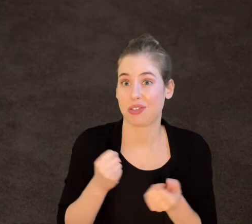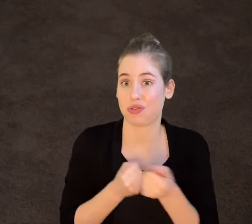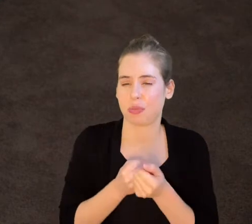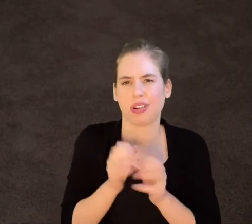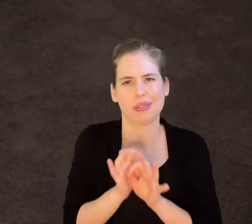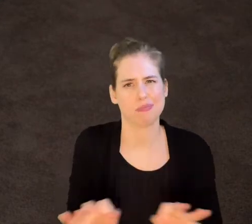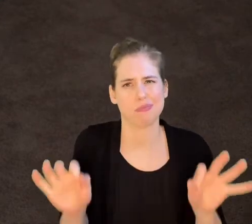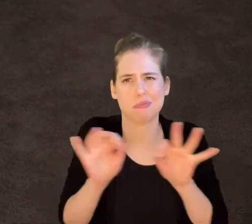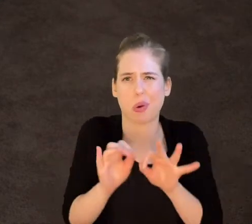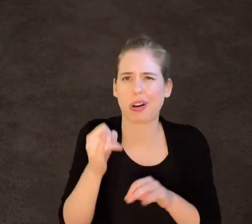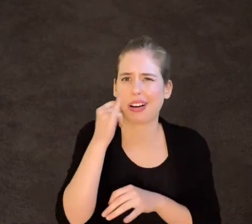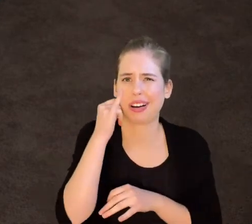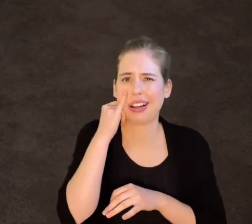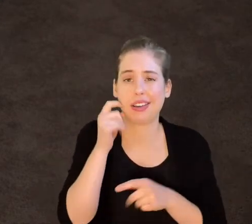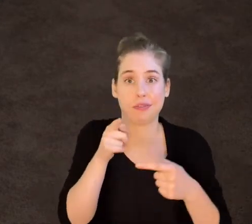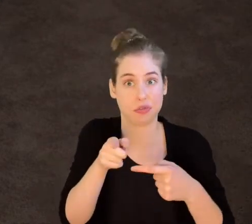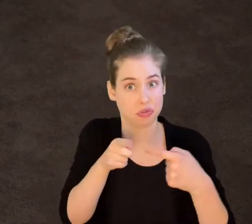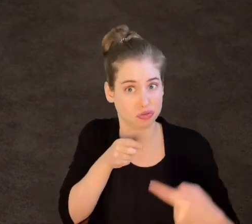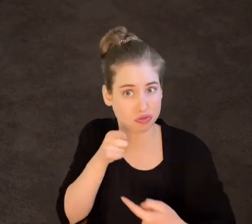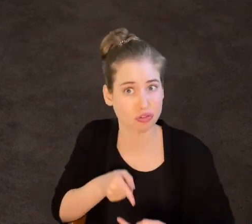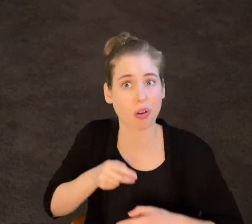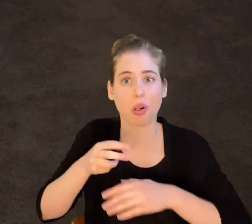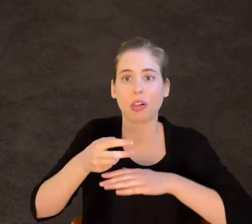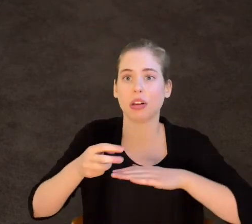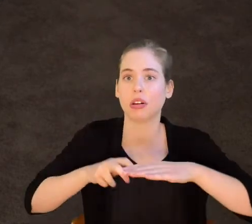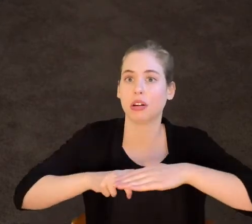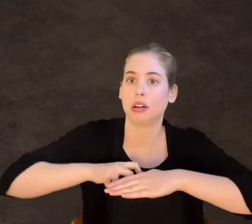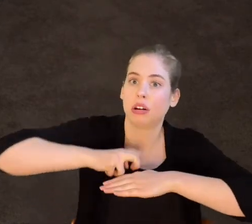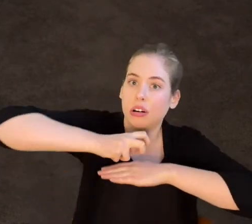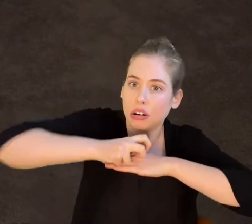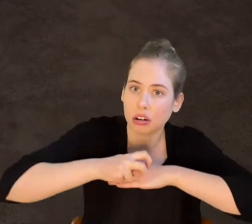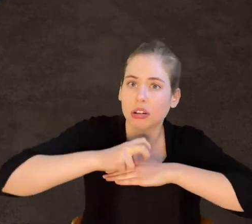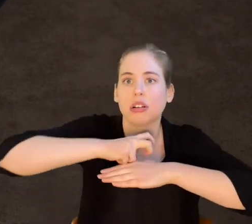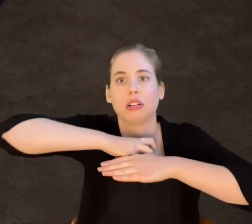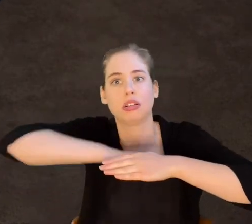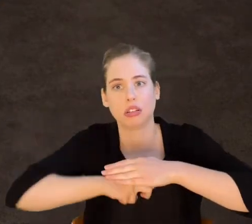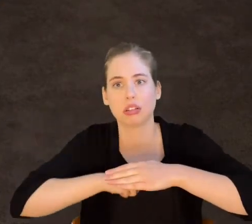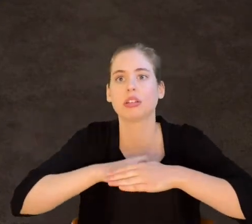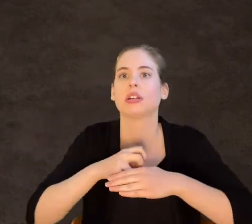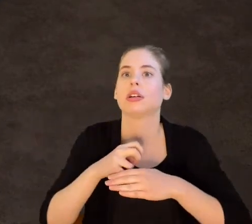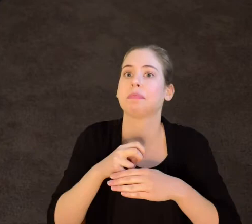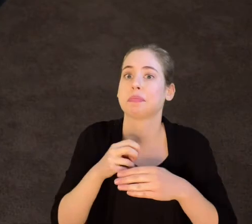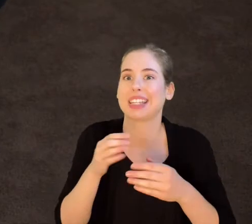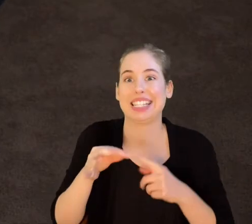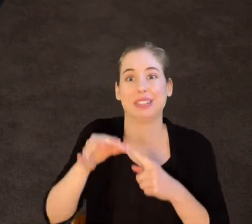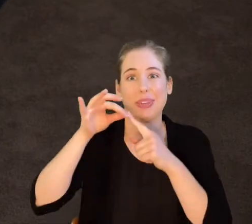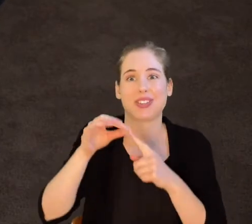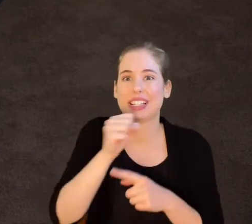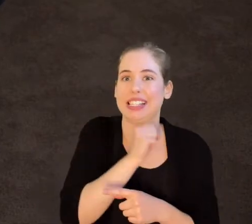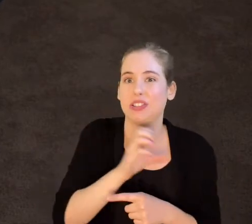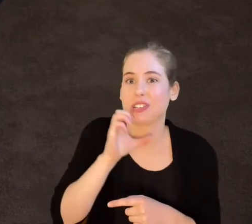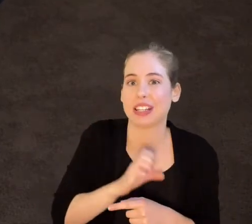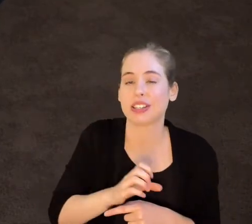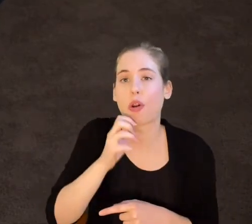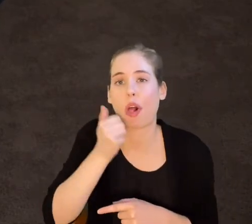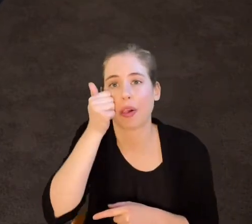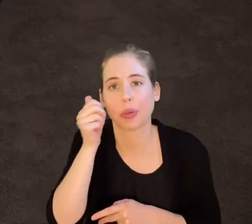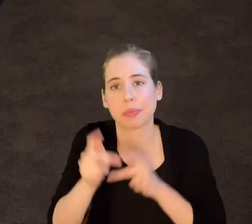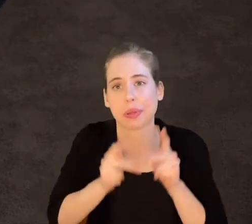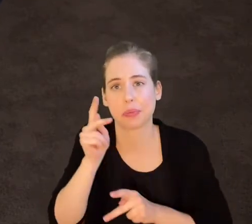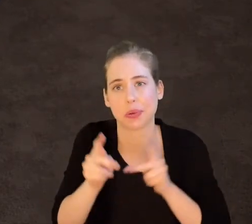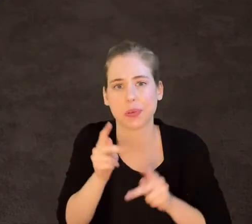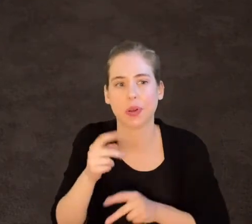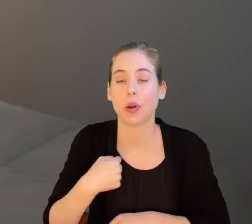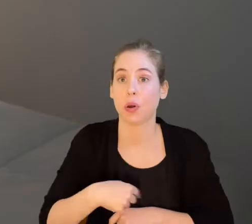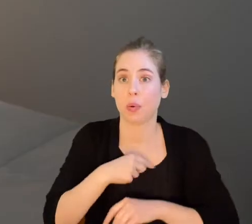and out of the bed, such as seniors and the elderly. We felt quite a bit of compression when sitting on the edge of the bed or leaning into